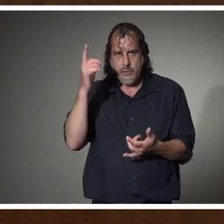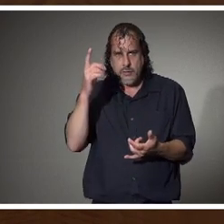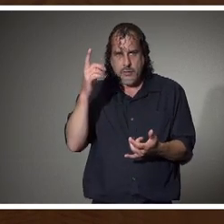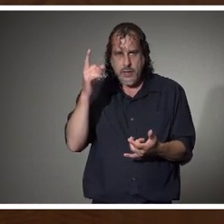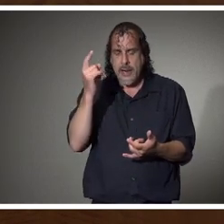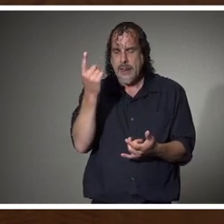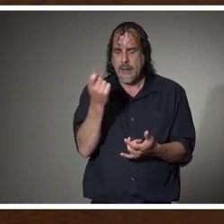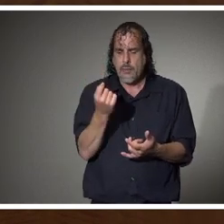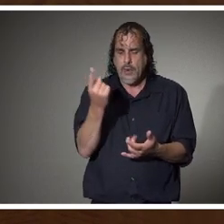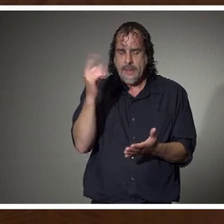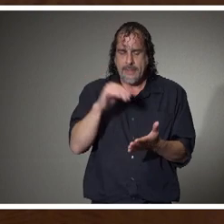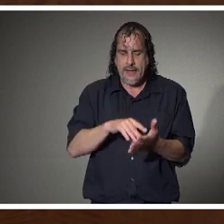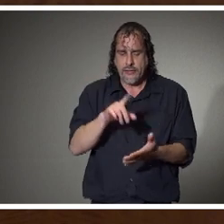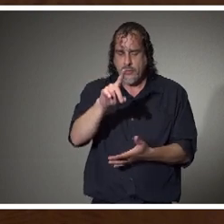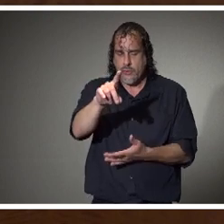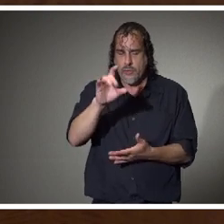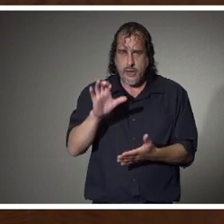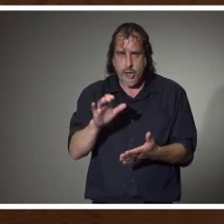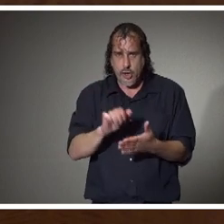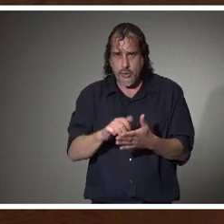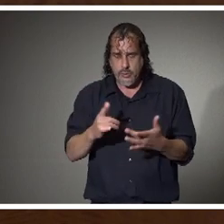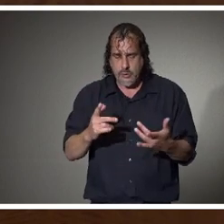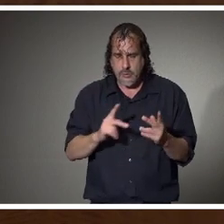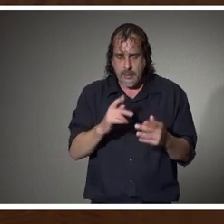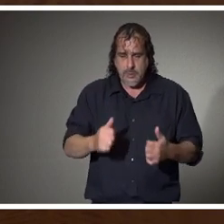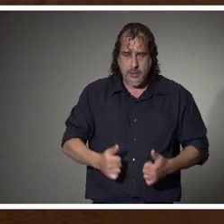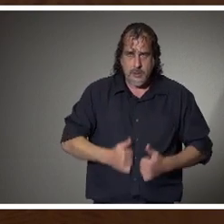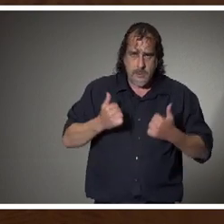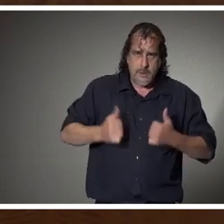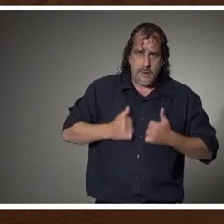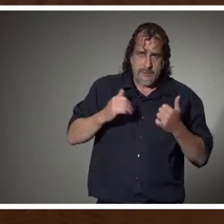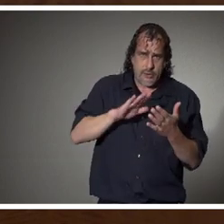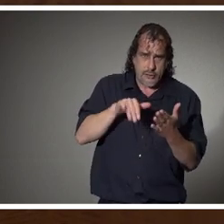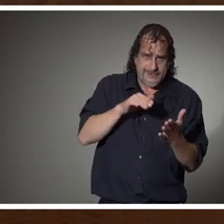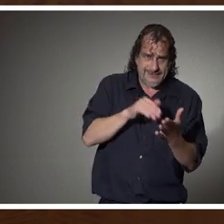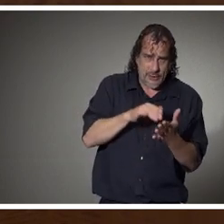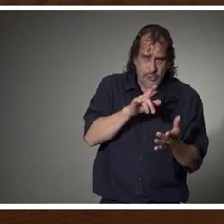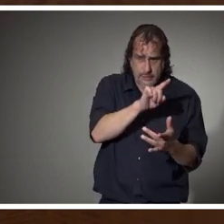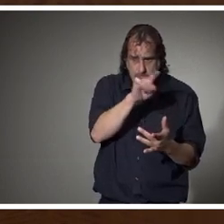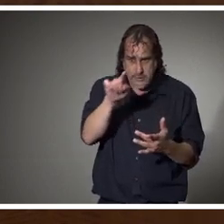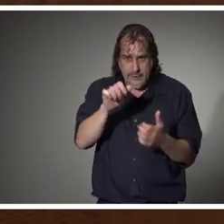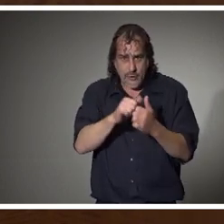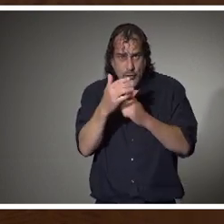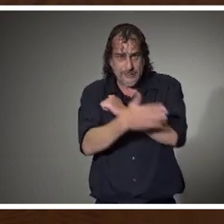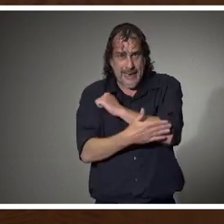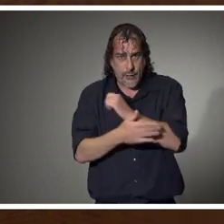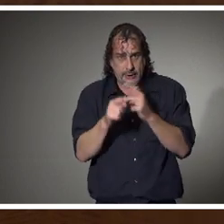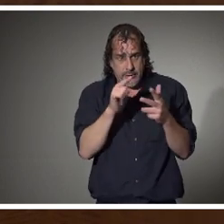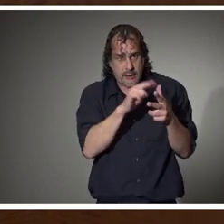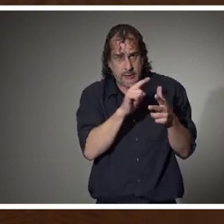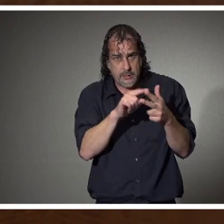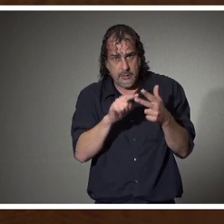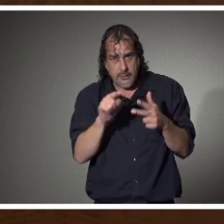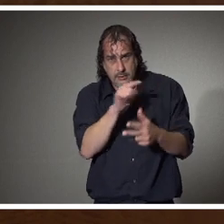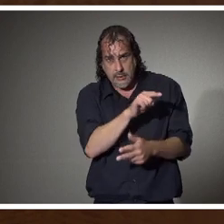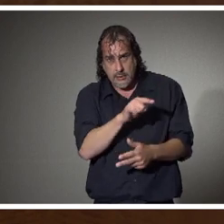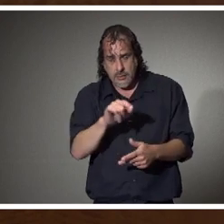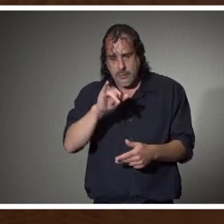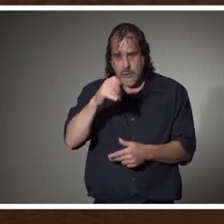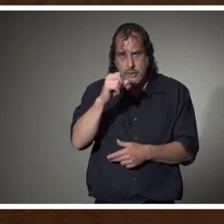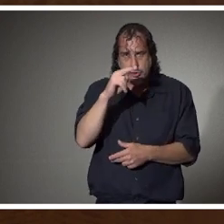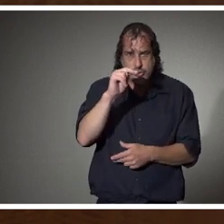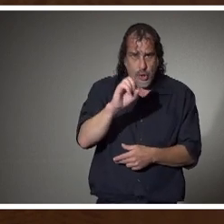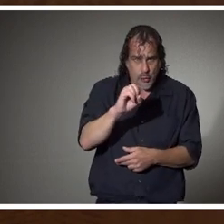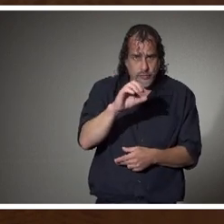those survivors in our survivor assistance centers in over the three counties, and that is Jones,